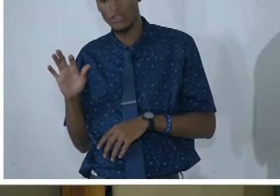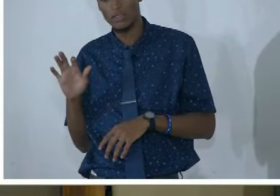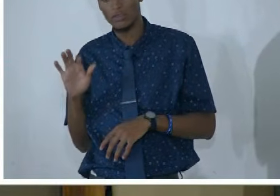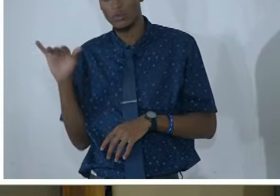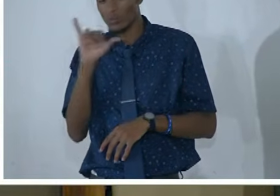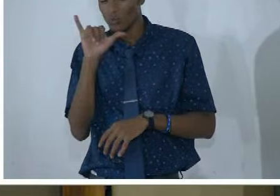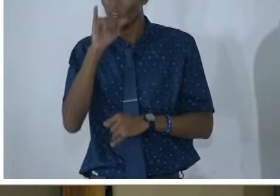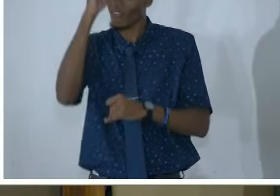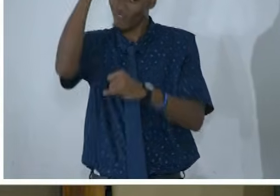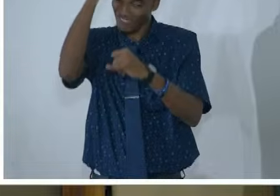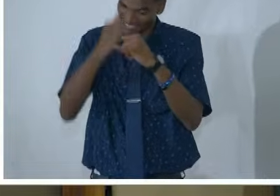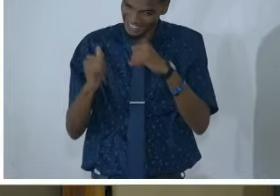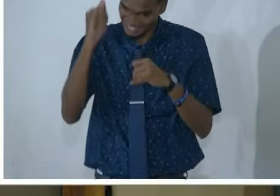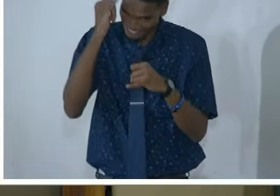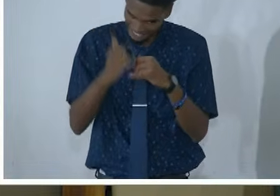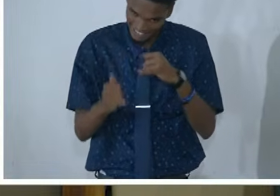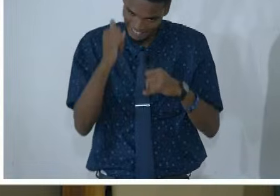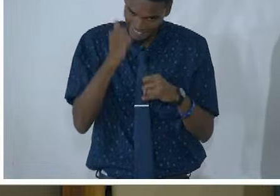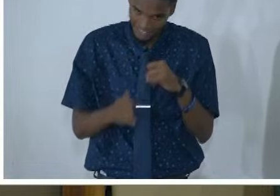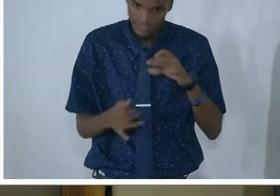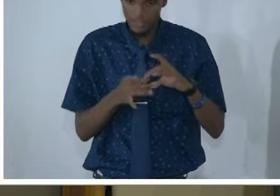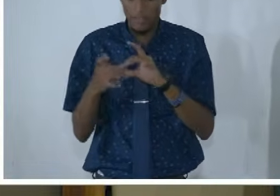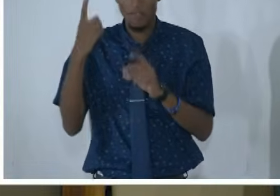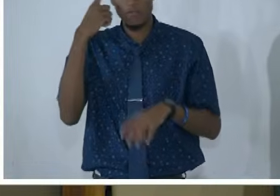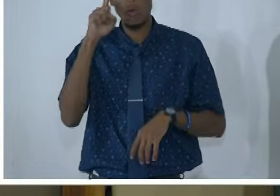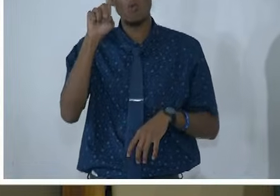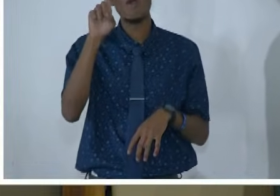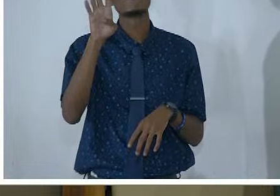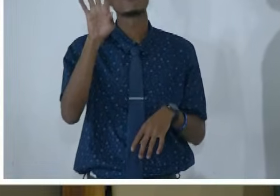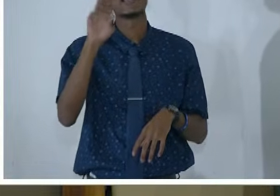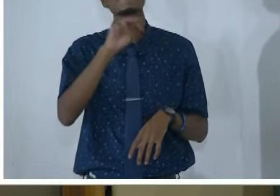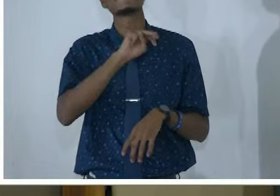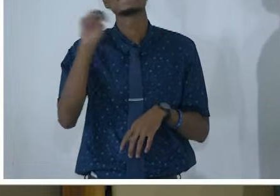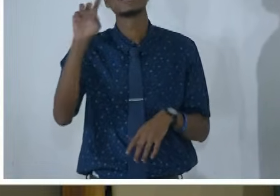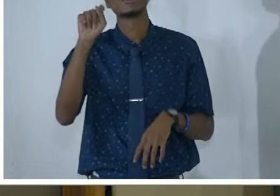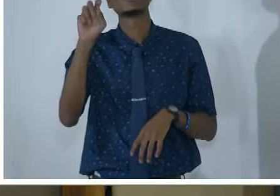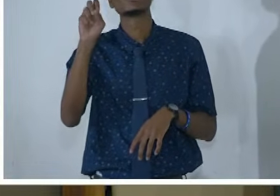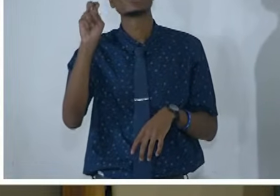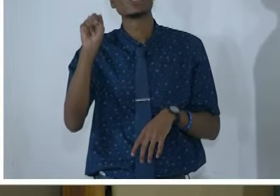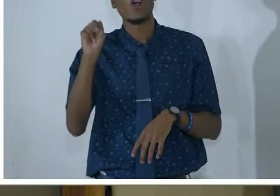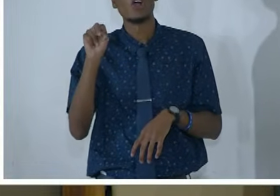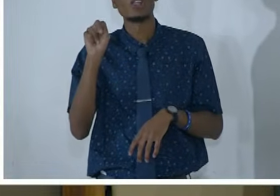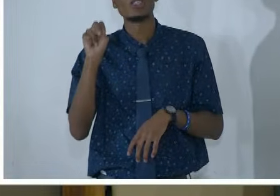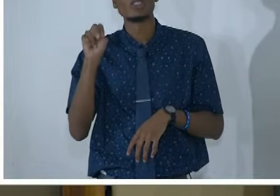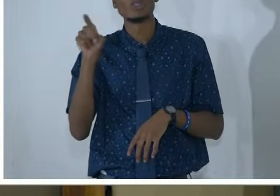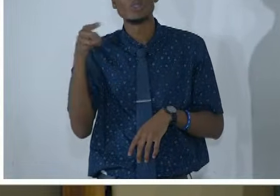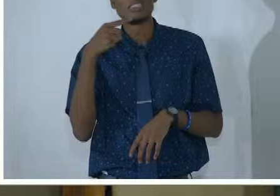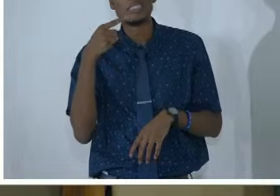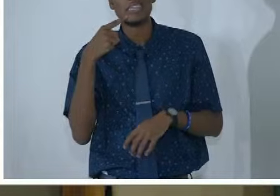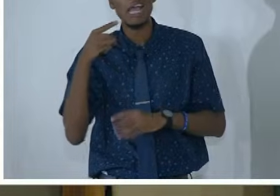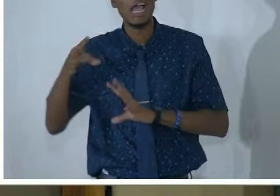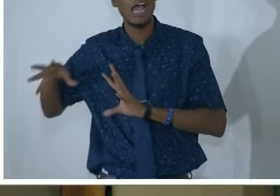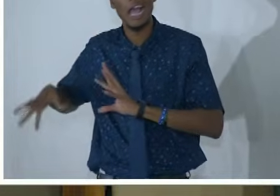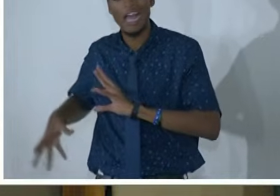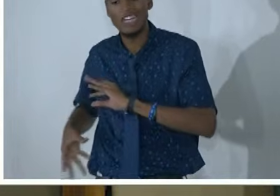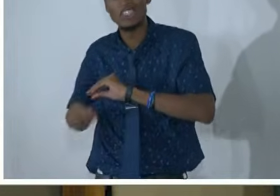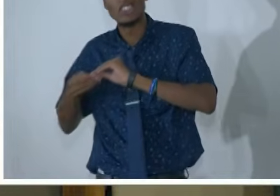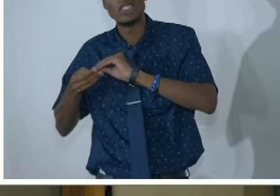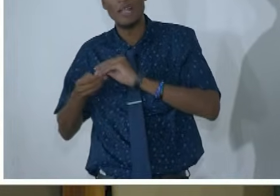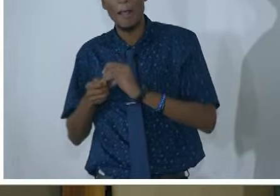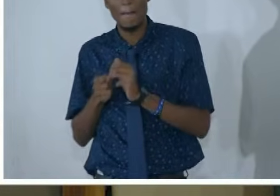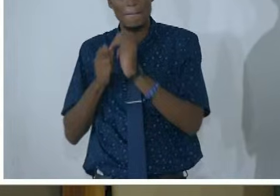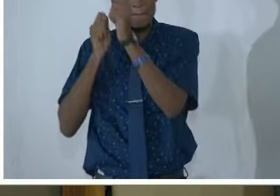finally, in relation to the 149 million tons, could you say if additional